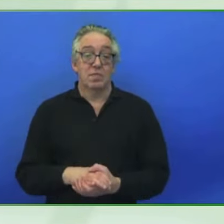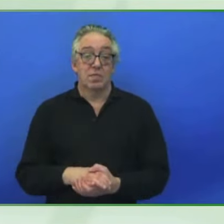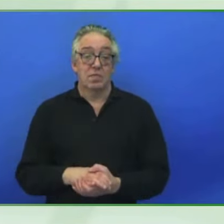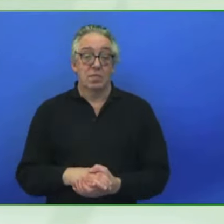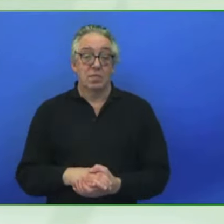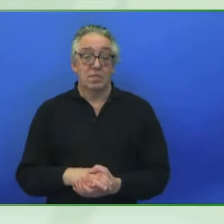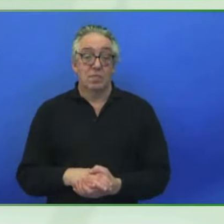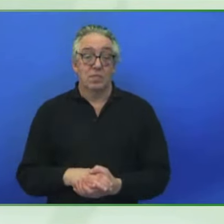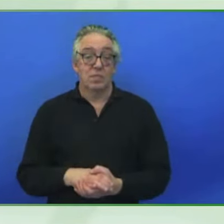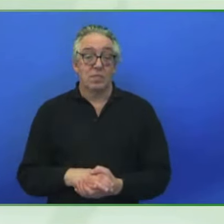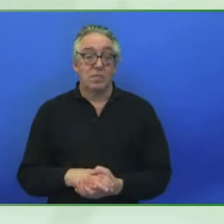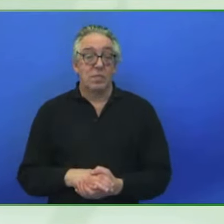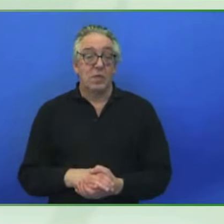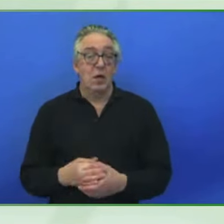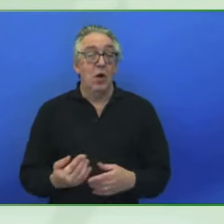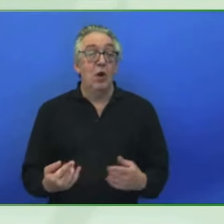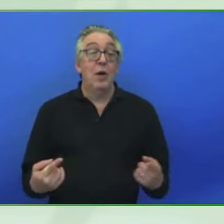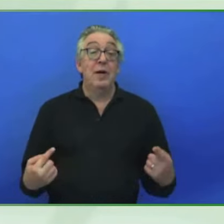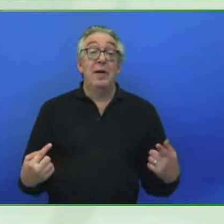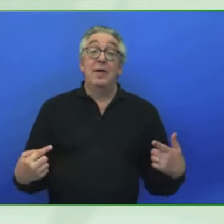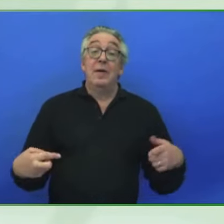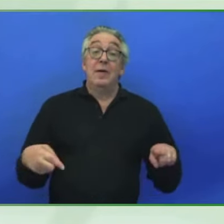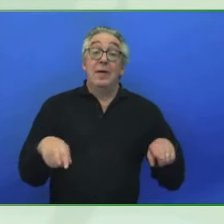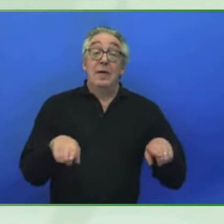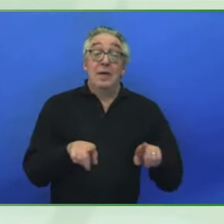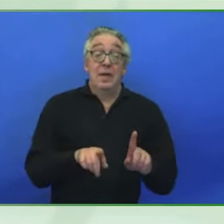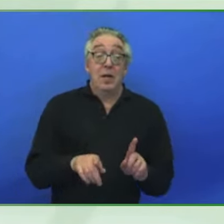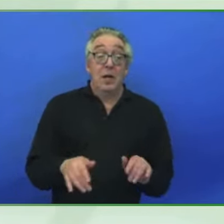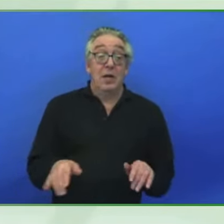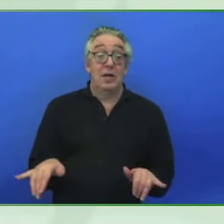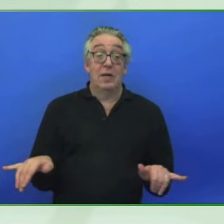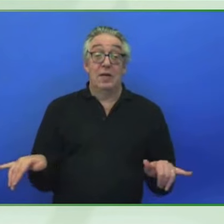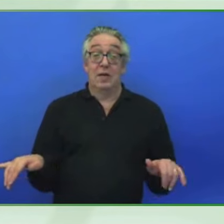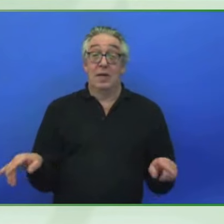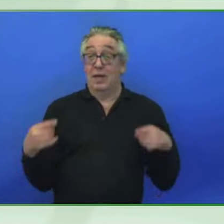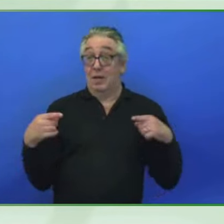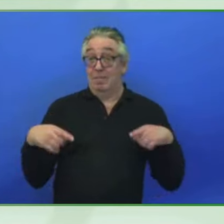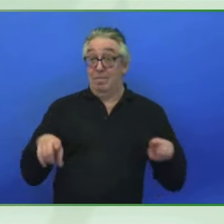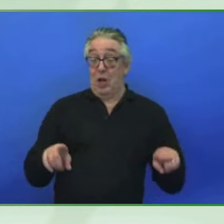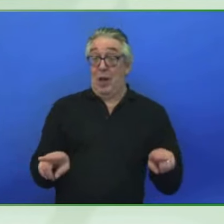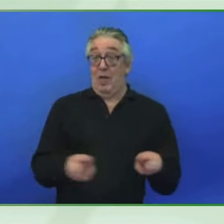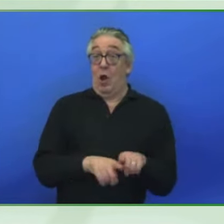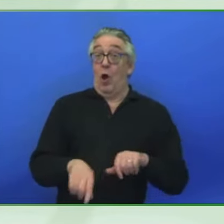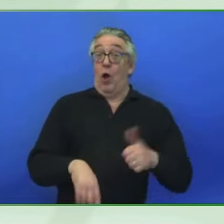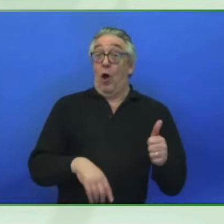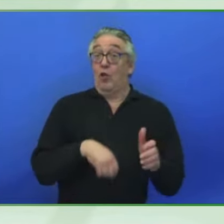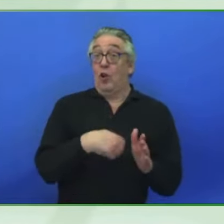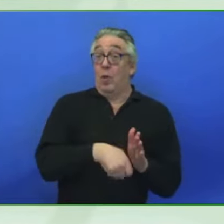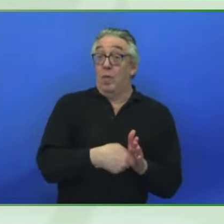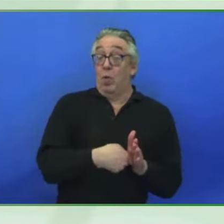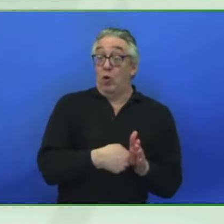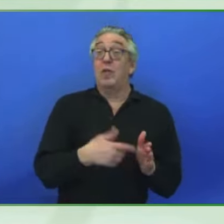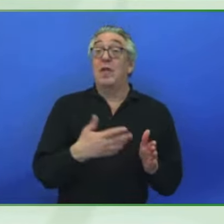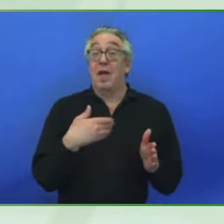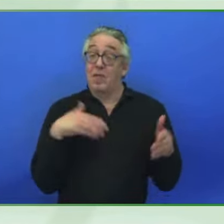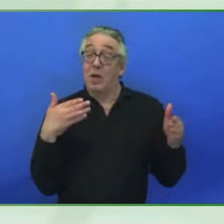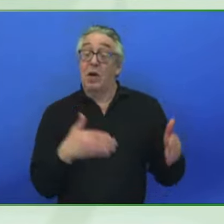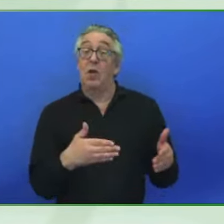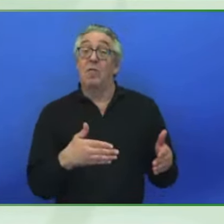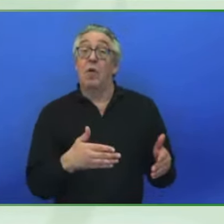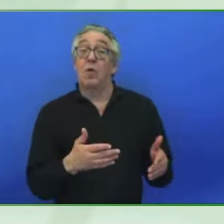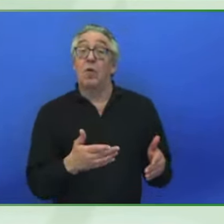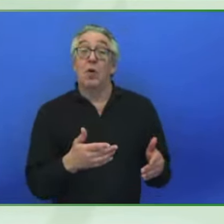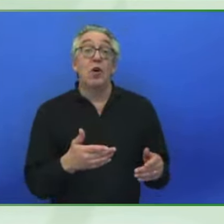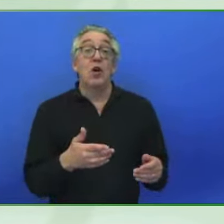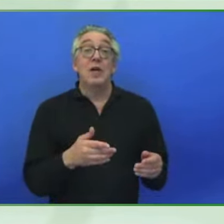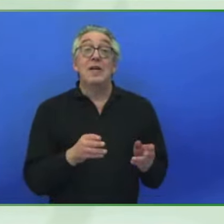project on better mobility for people who are blind using spatial audio.